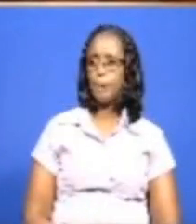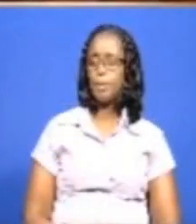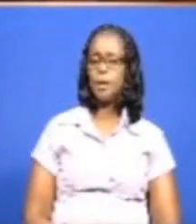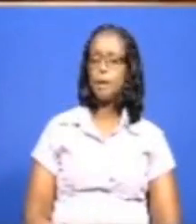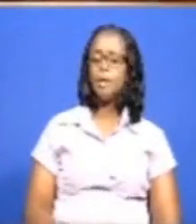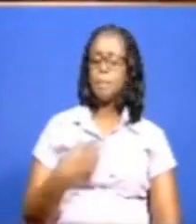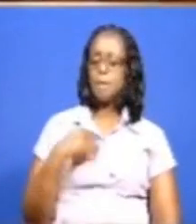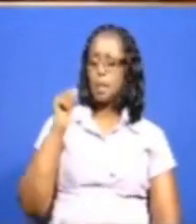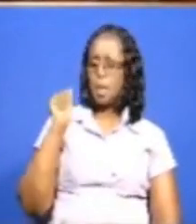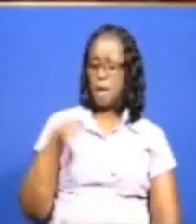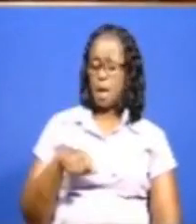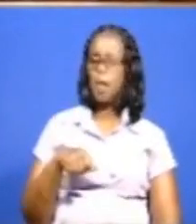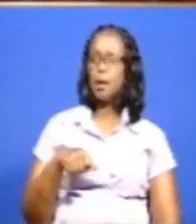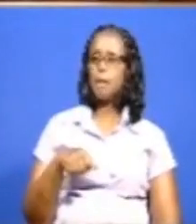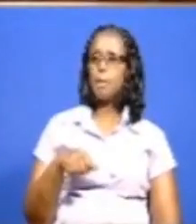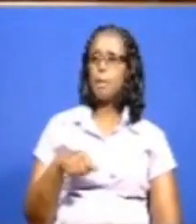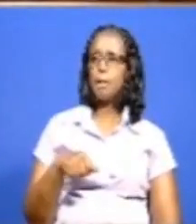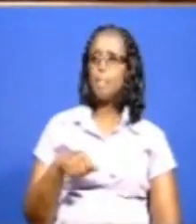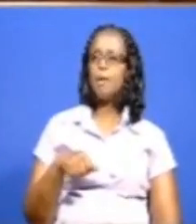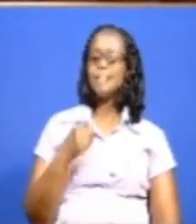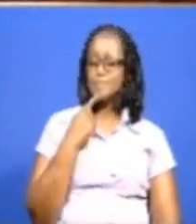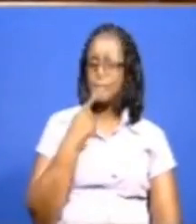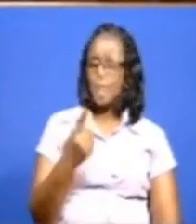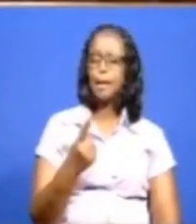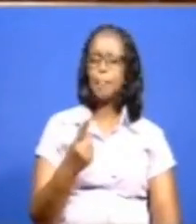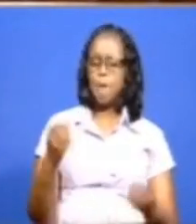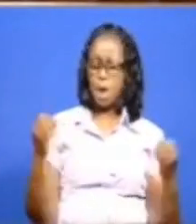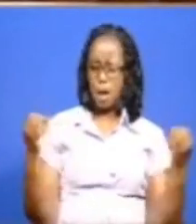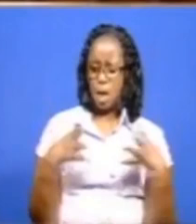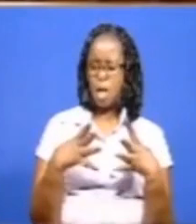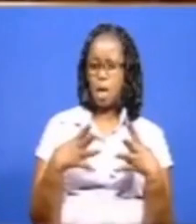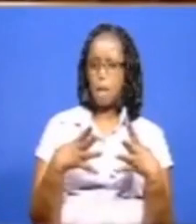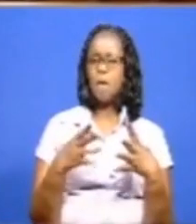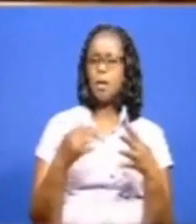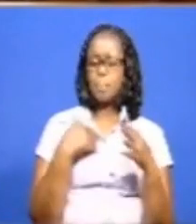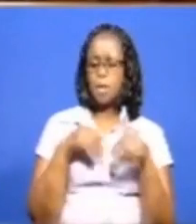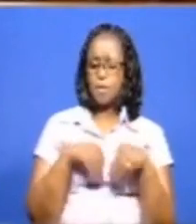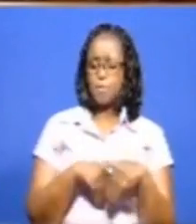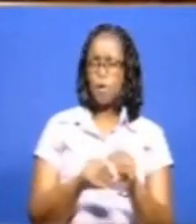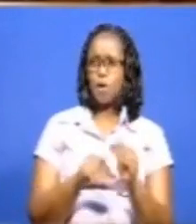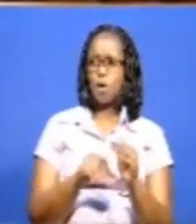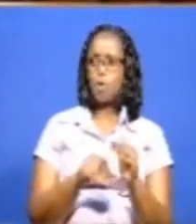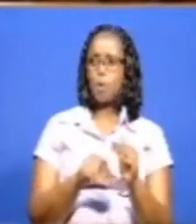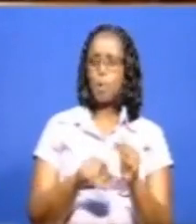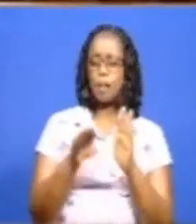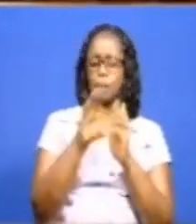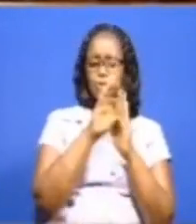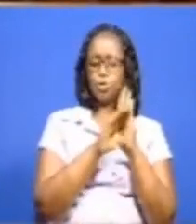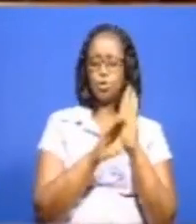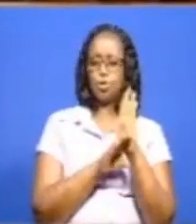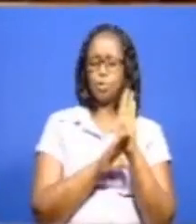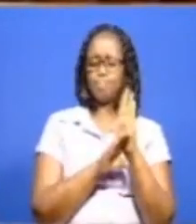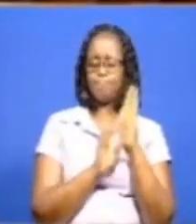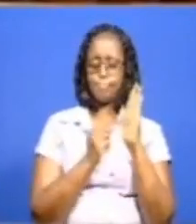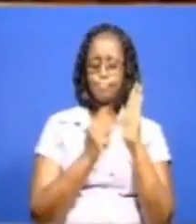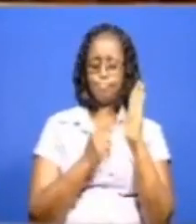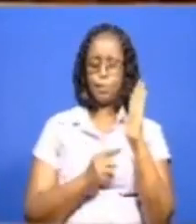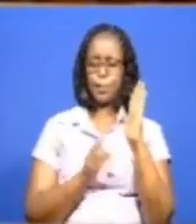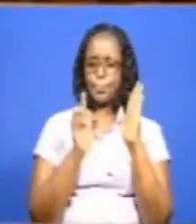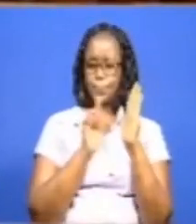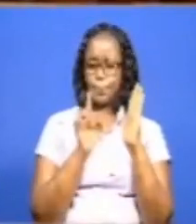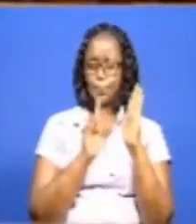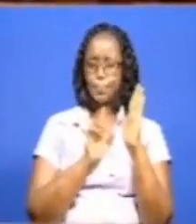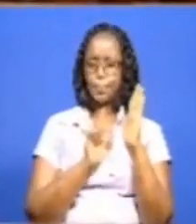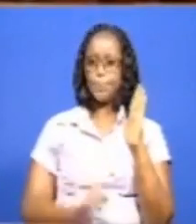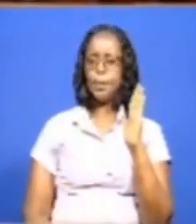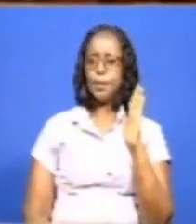I can state publicly that I follow the dictates of the Constitution, of the statute.